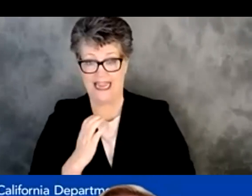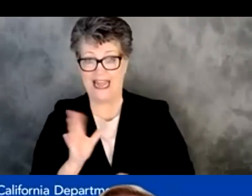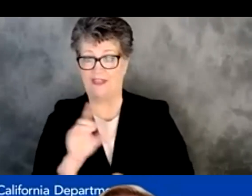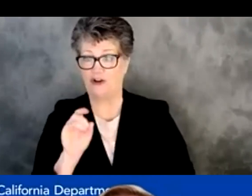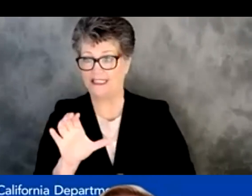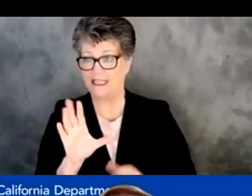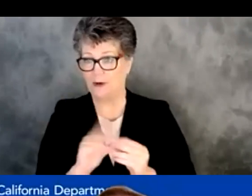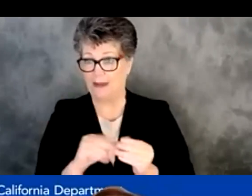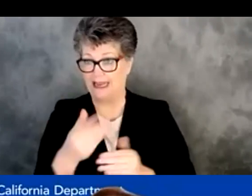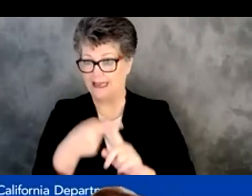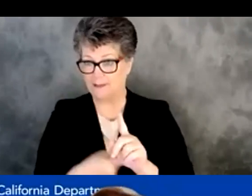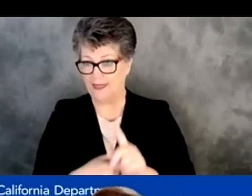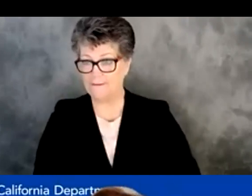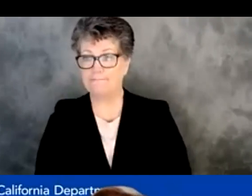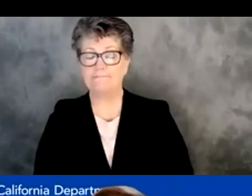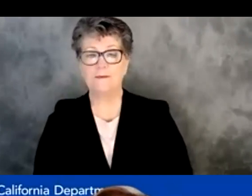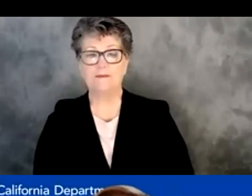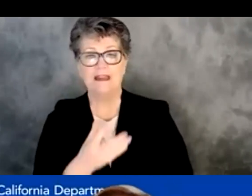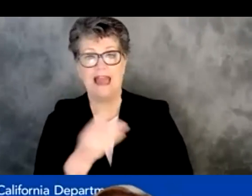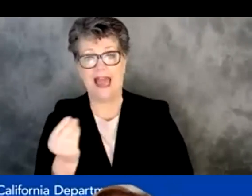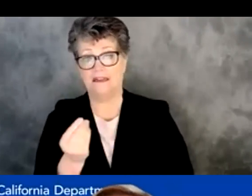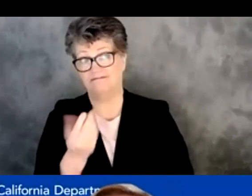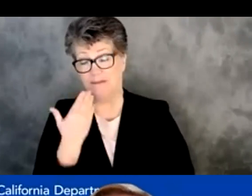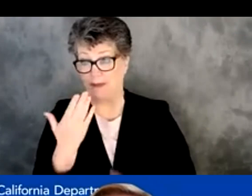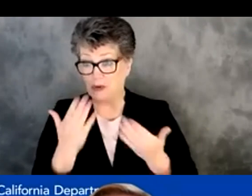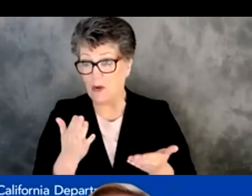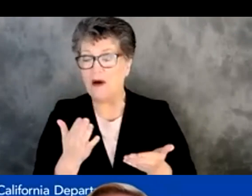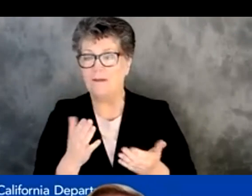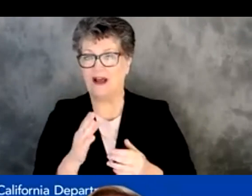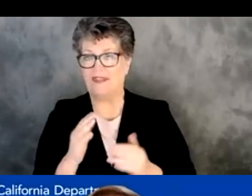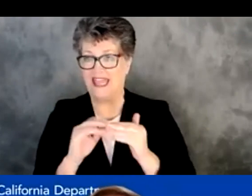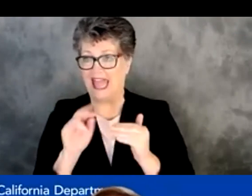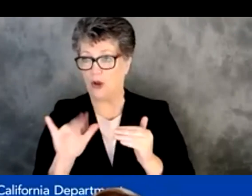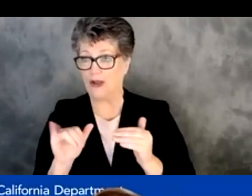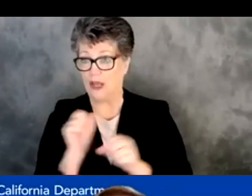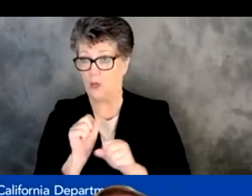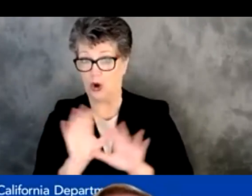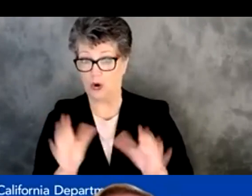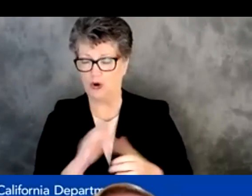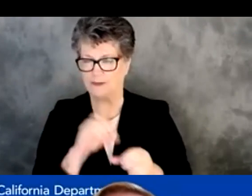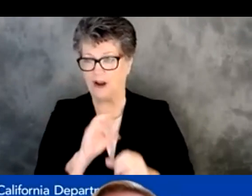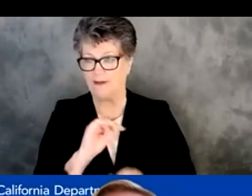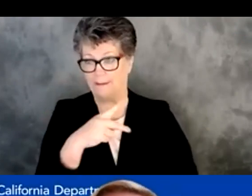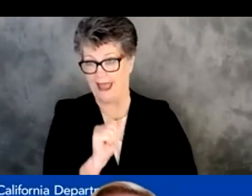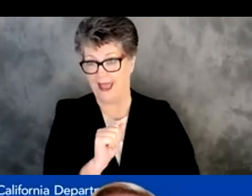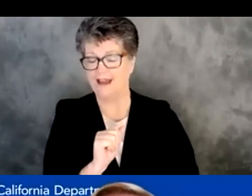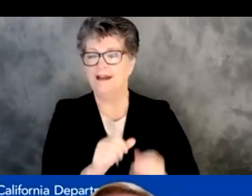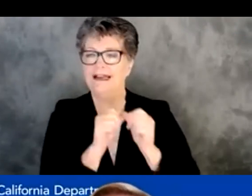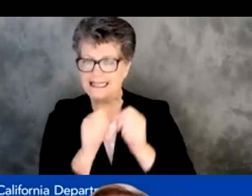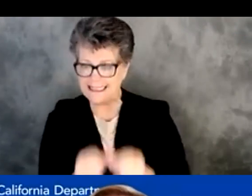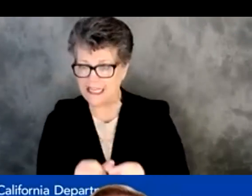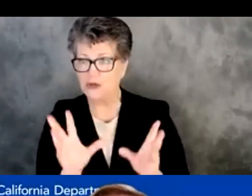meeting next month. And you may or may not know that the Equity Work Group, as part of the Master Plan for Aging, continues to